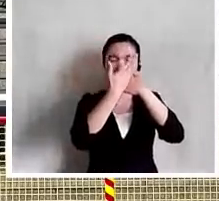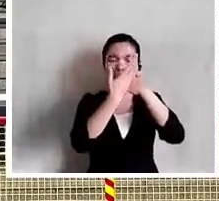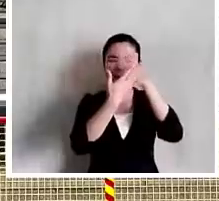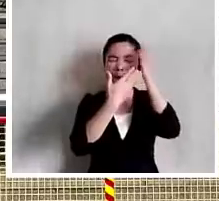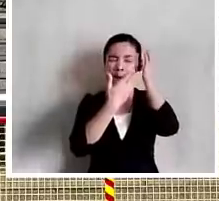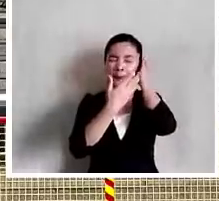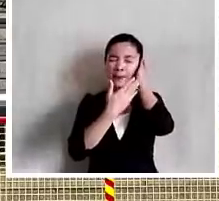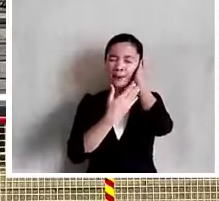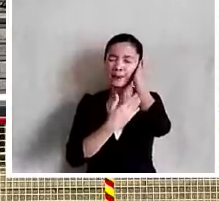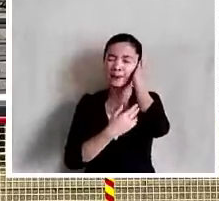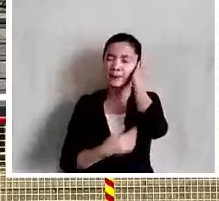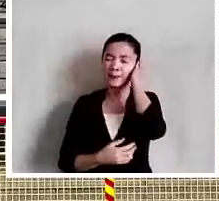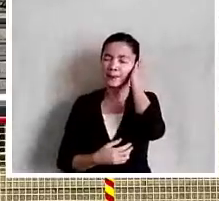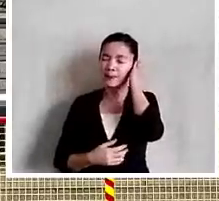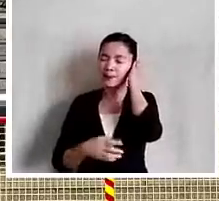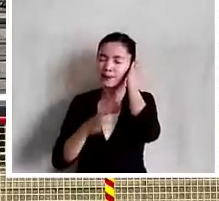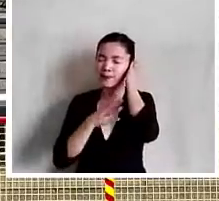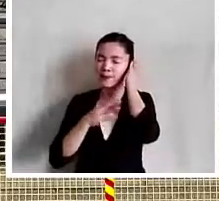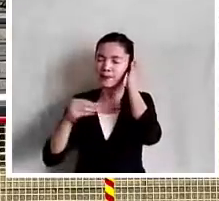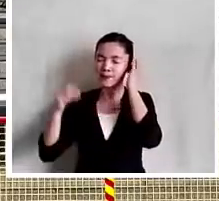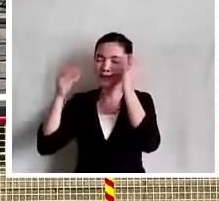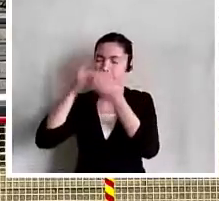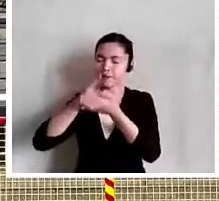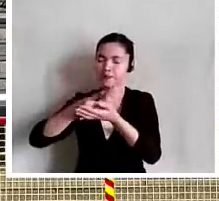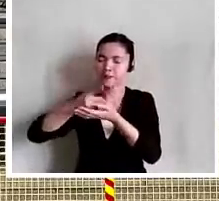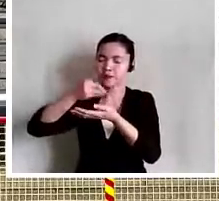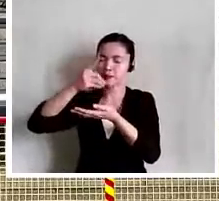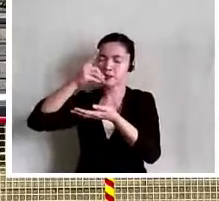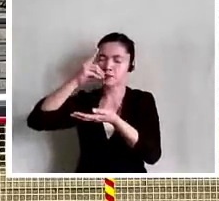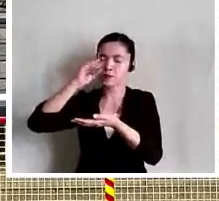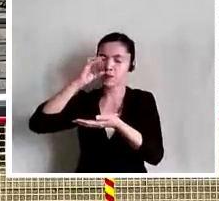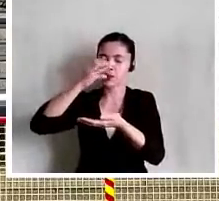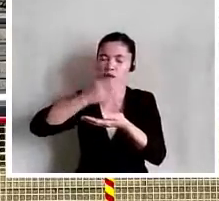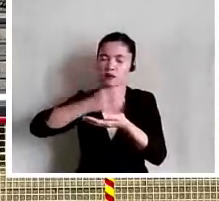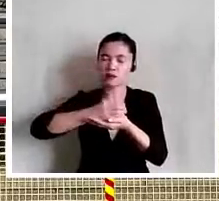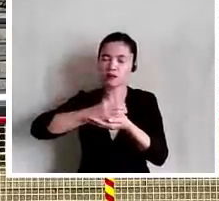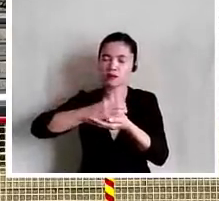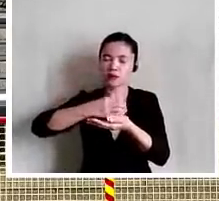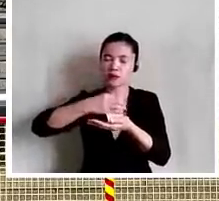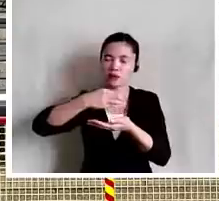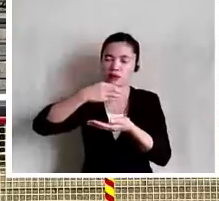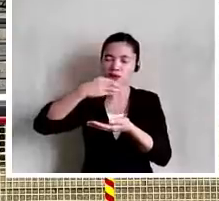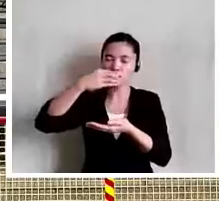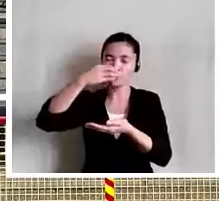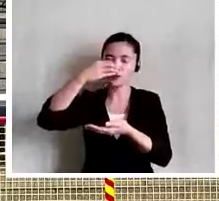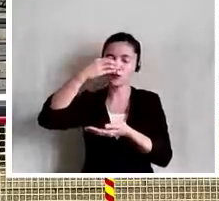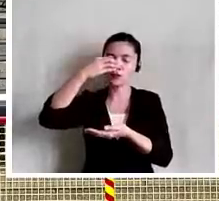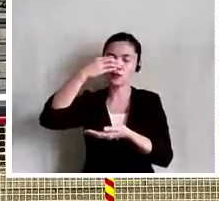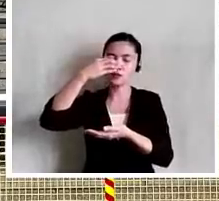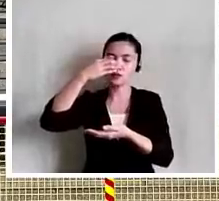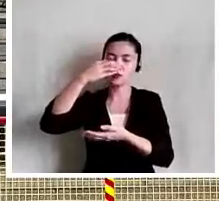friend and in his